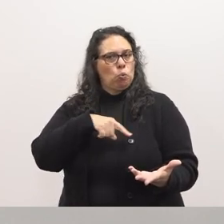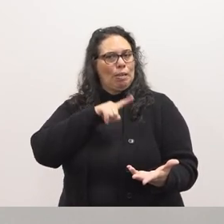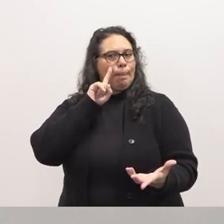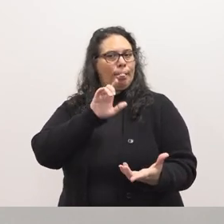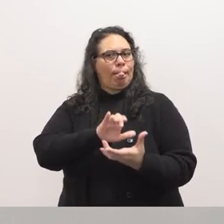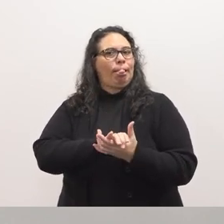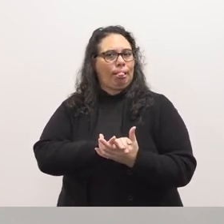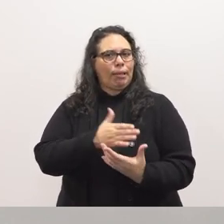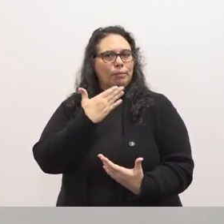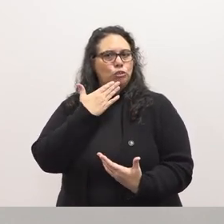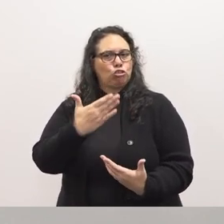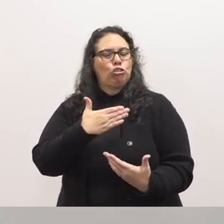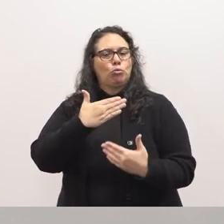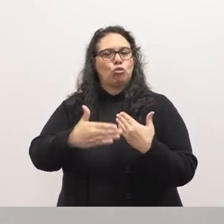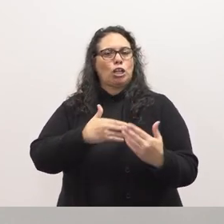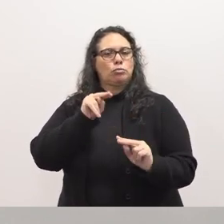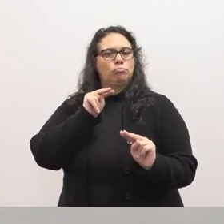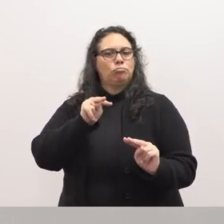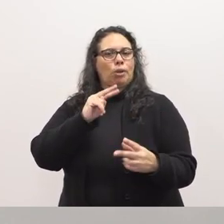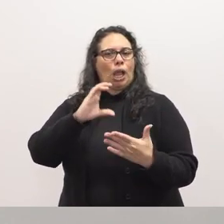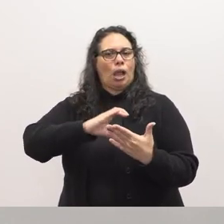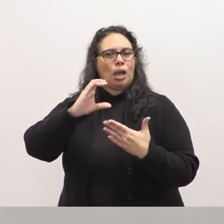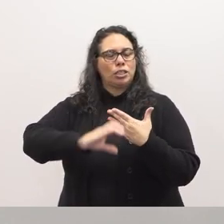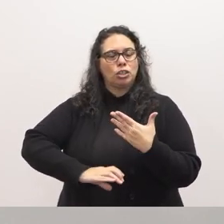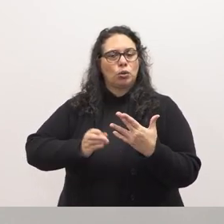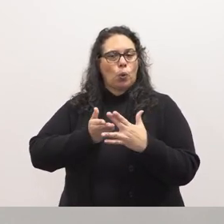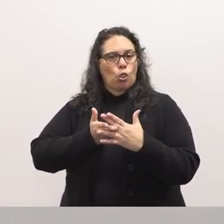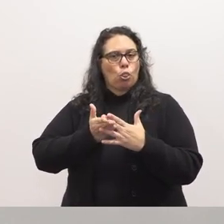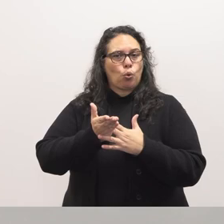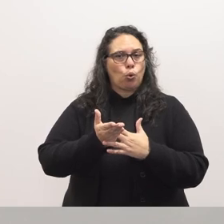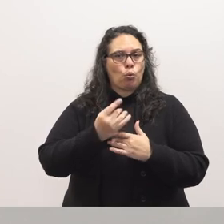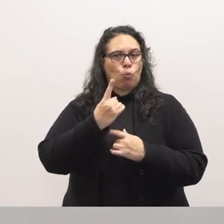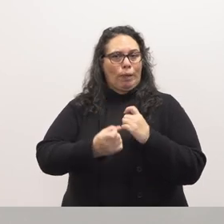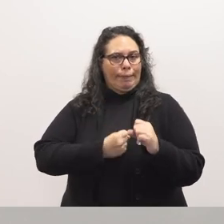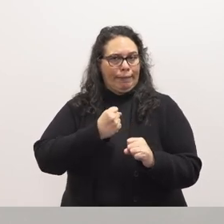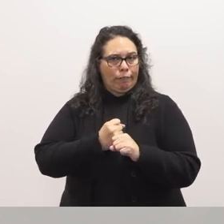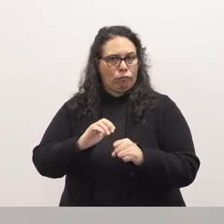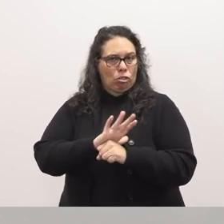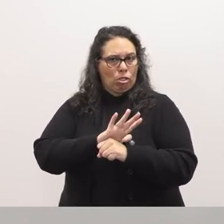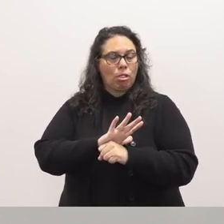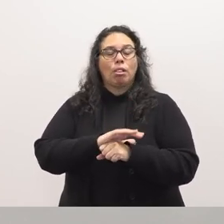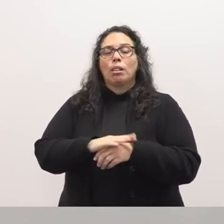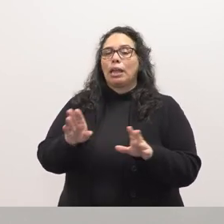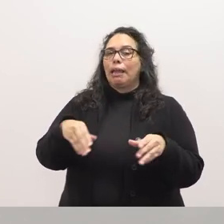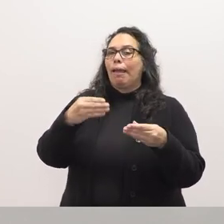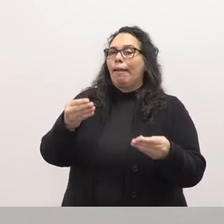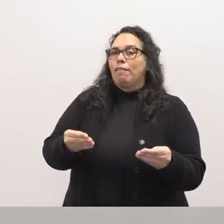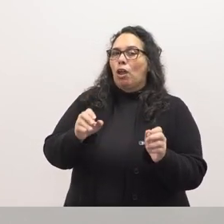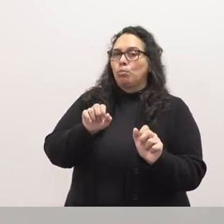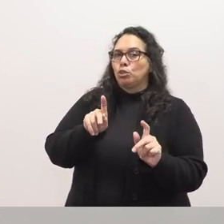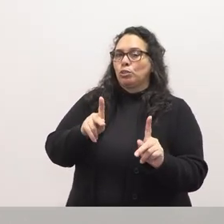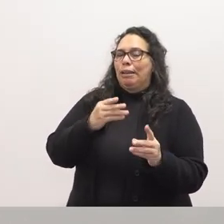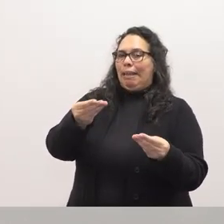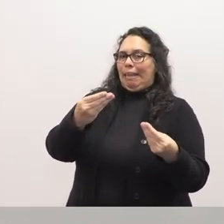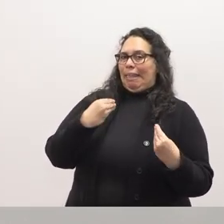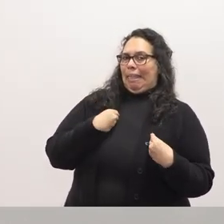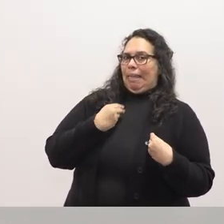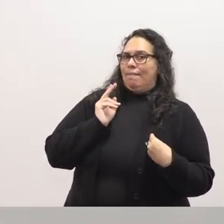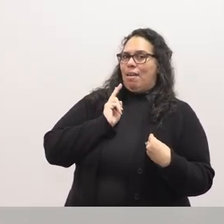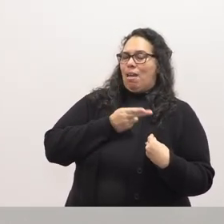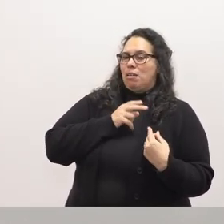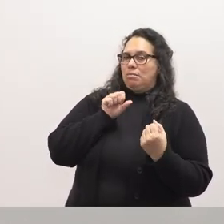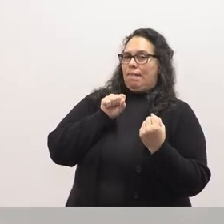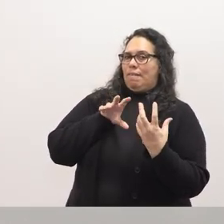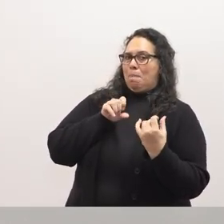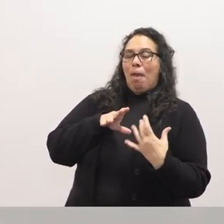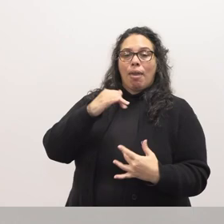a good progress monitoring calendar that will get us through a full year, and it'll give you all an opportunity to give us some feedback along the way if